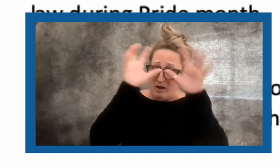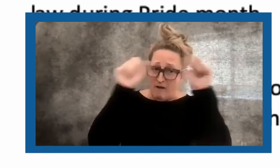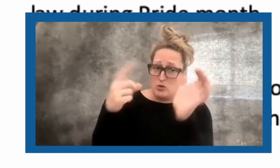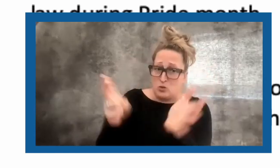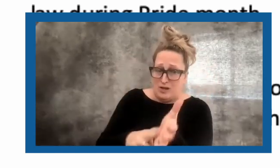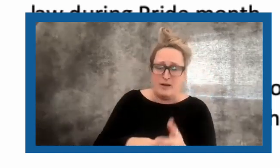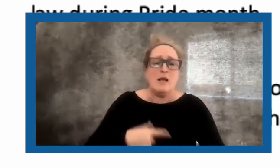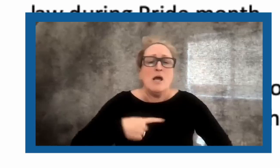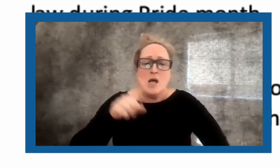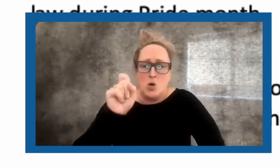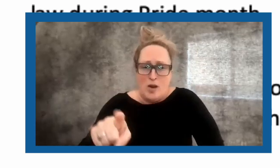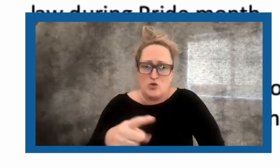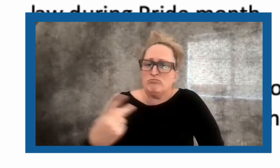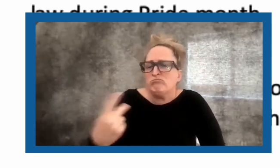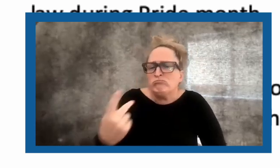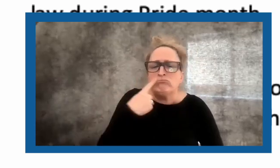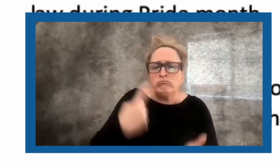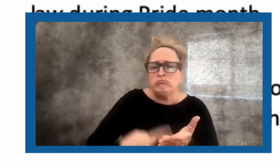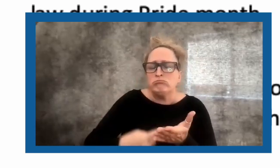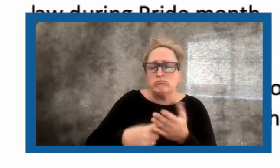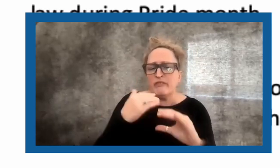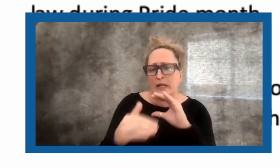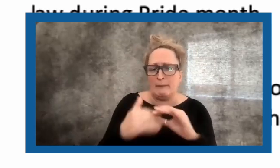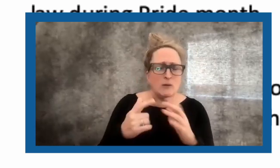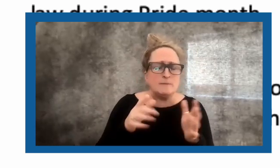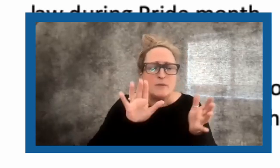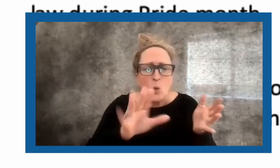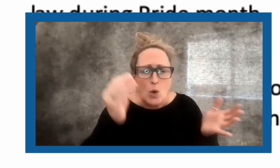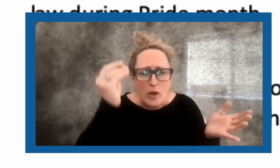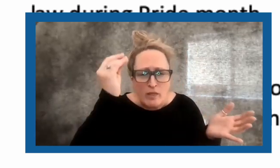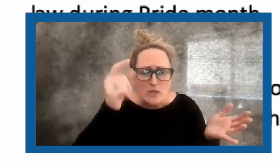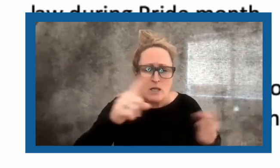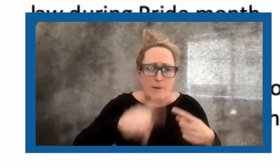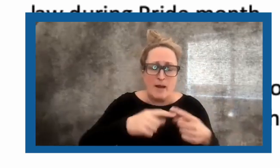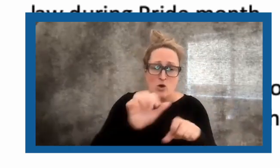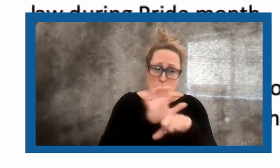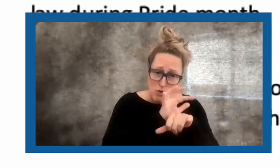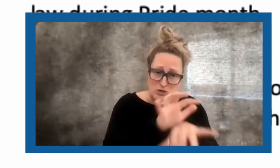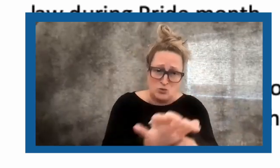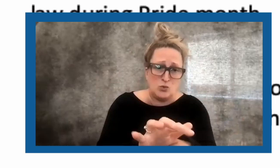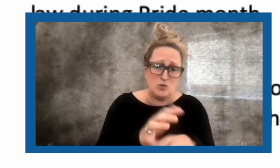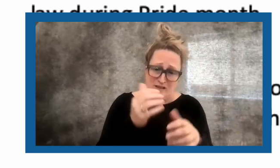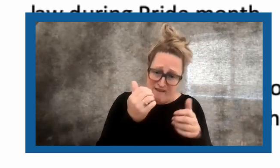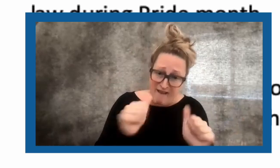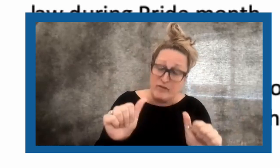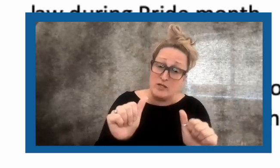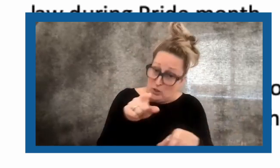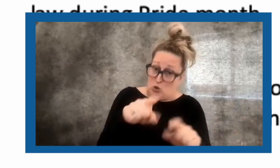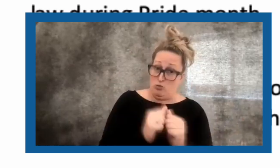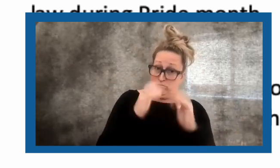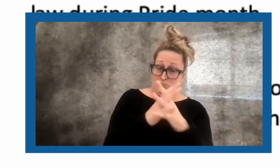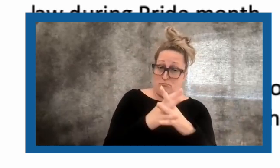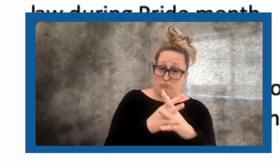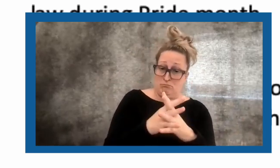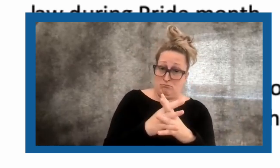I'm thinking about this, and you and I talked about this over email. What are your thoughts on this grassroots efforts that you started